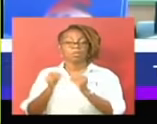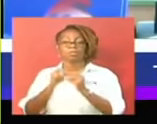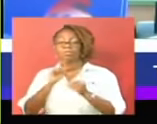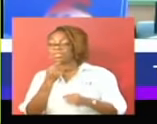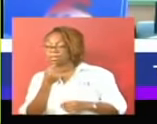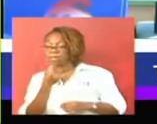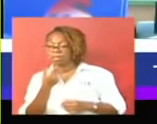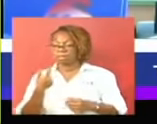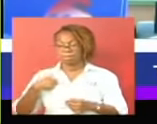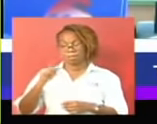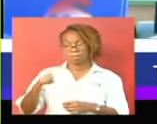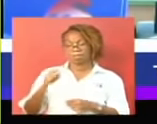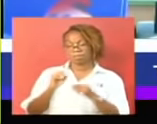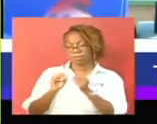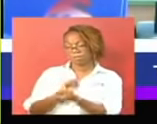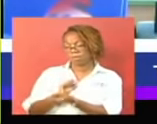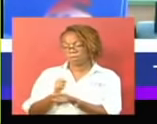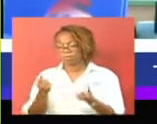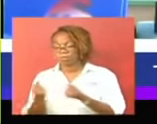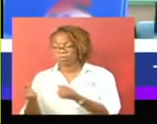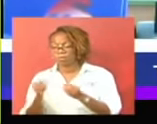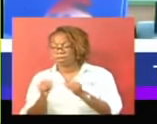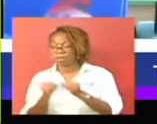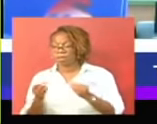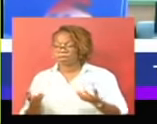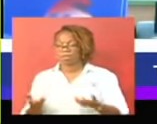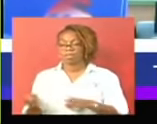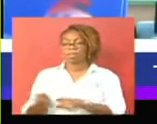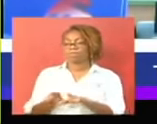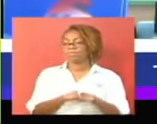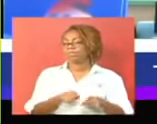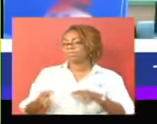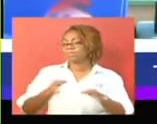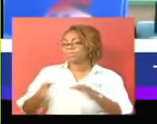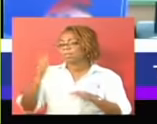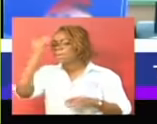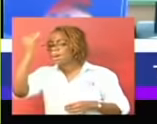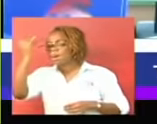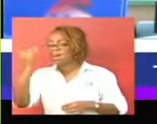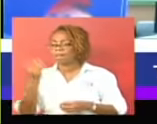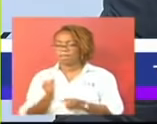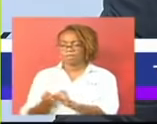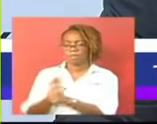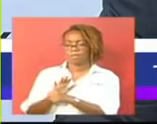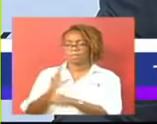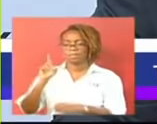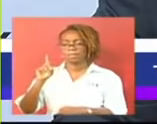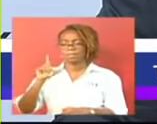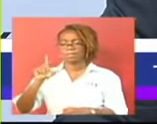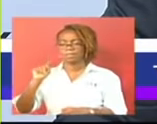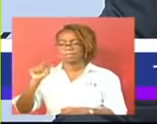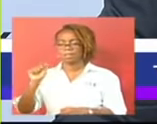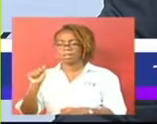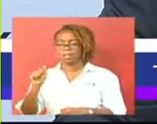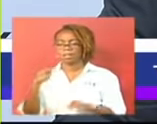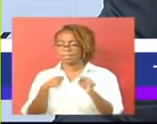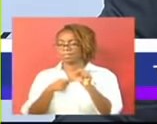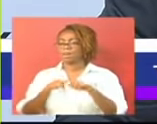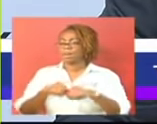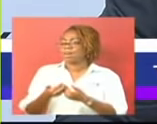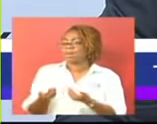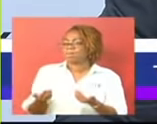you also explain why the Delta variant affects children more? Thank you. Okay, thank you for those